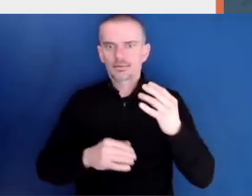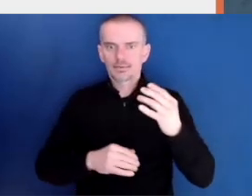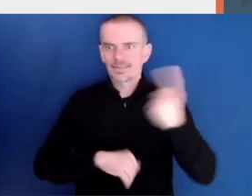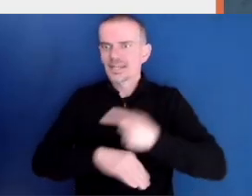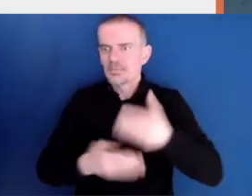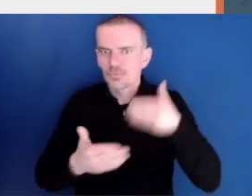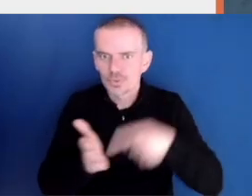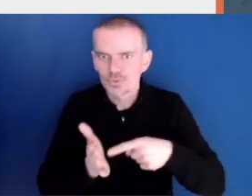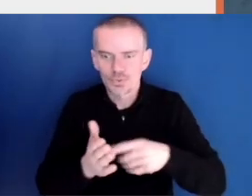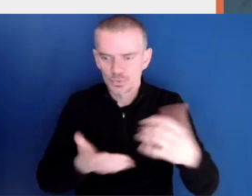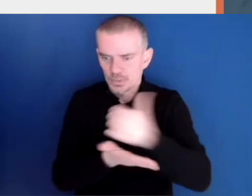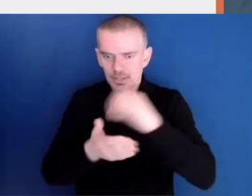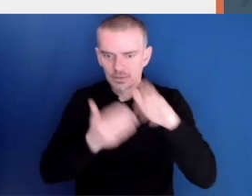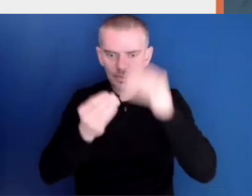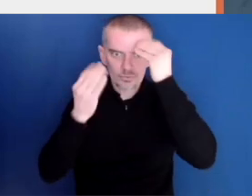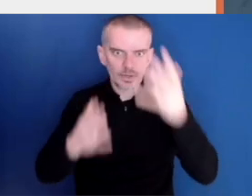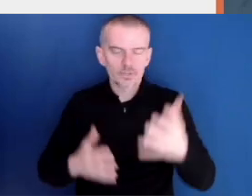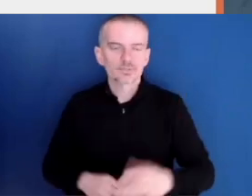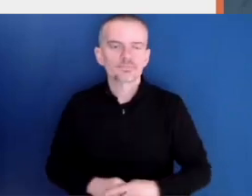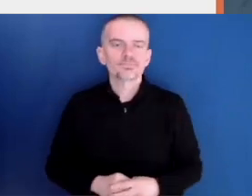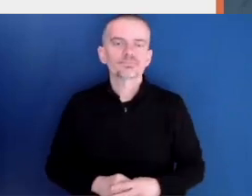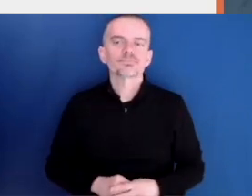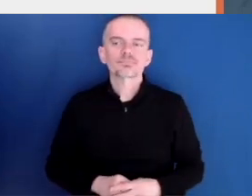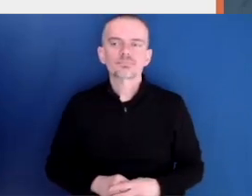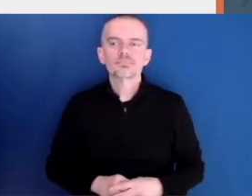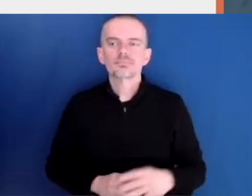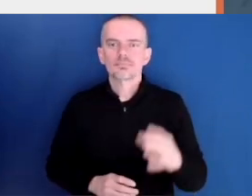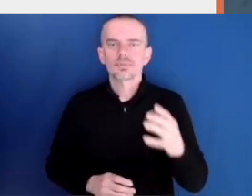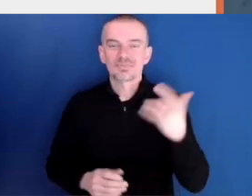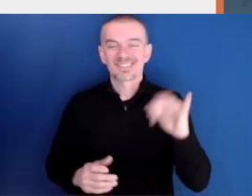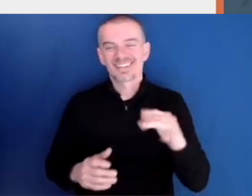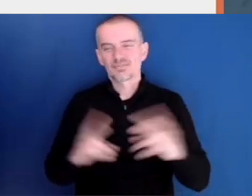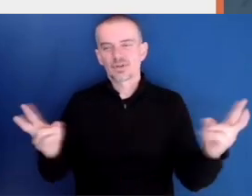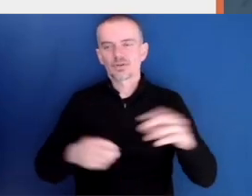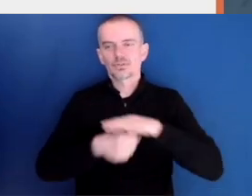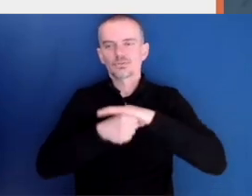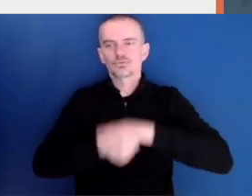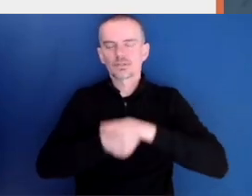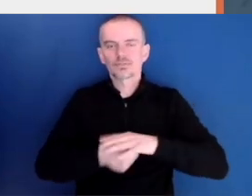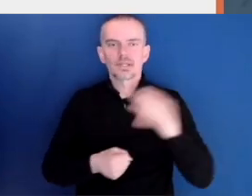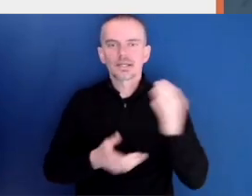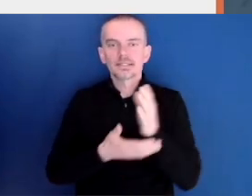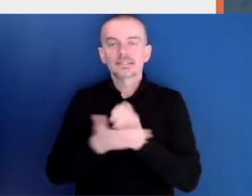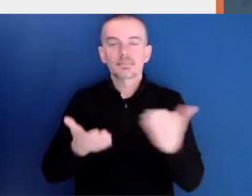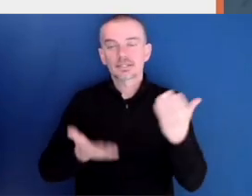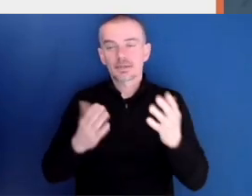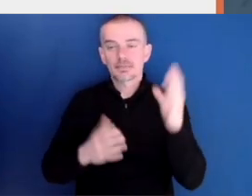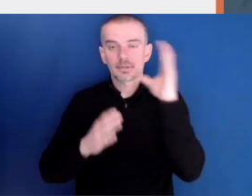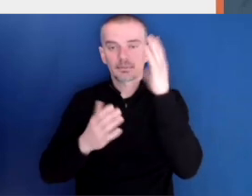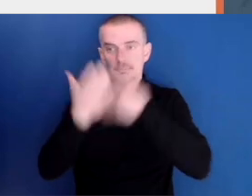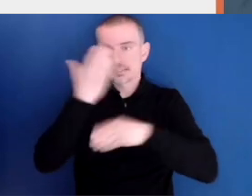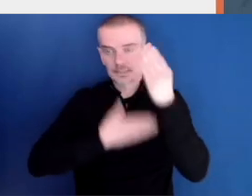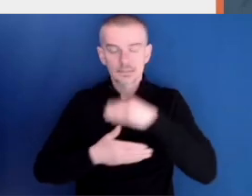need, because that's, of course, very, very stressful. And then, some things may be missed. So